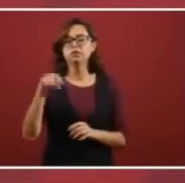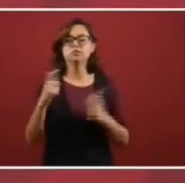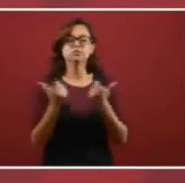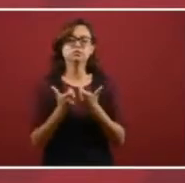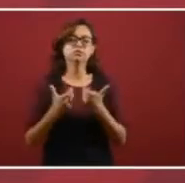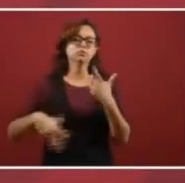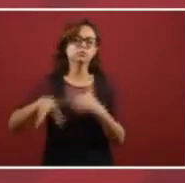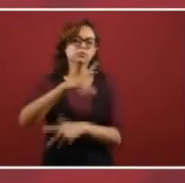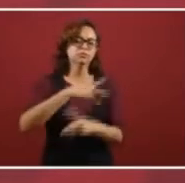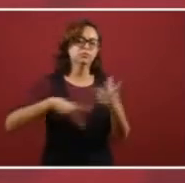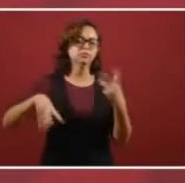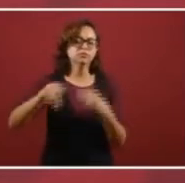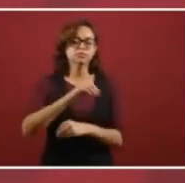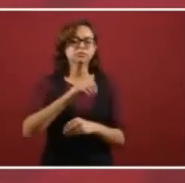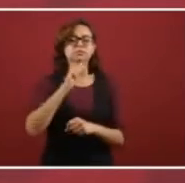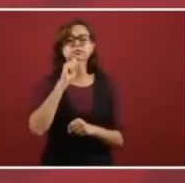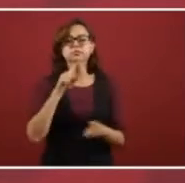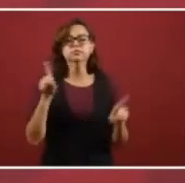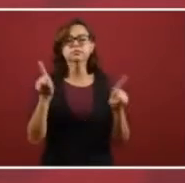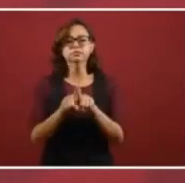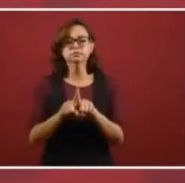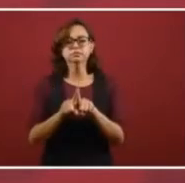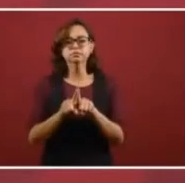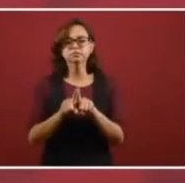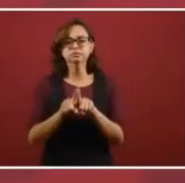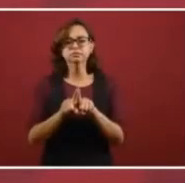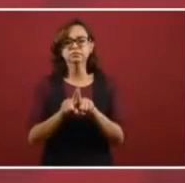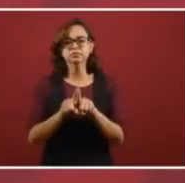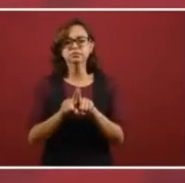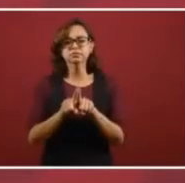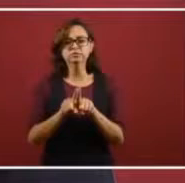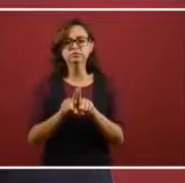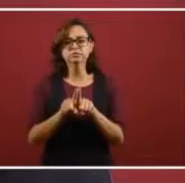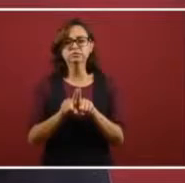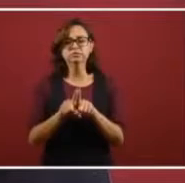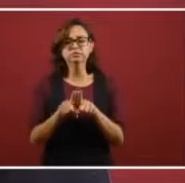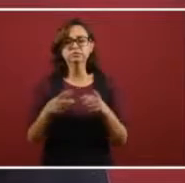for economy. And of course,